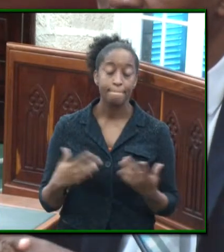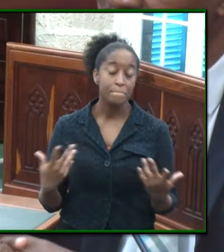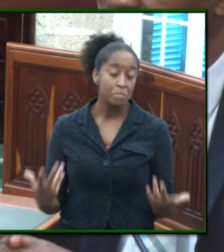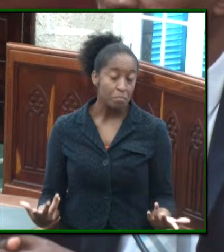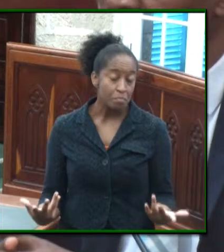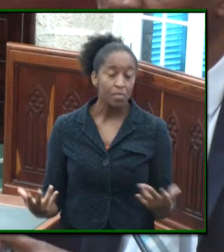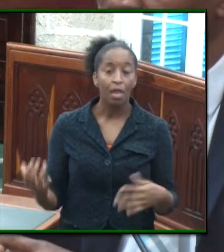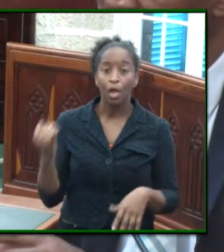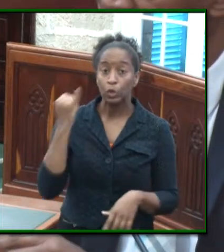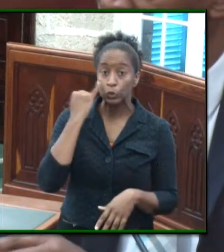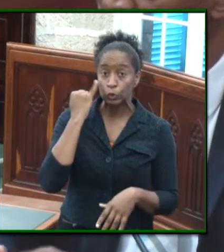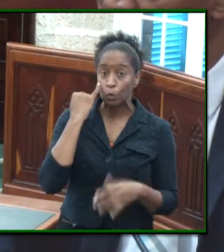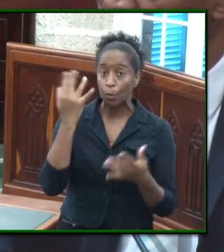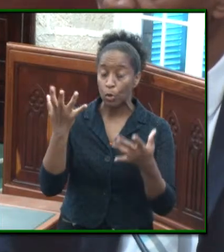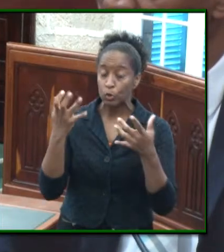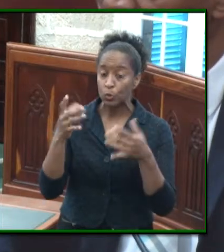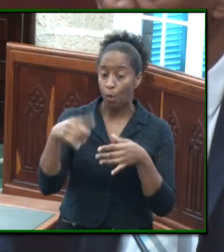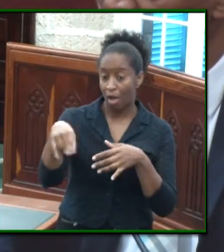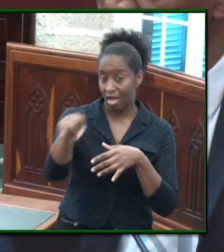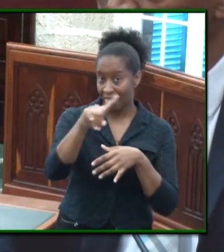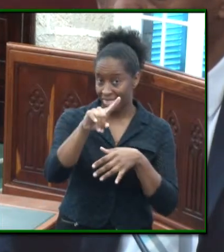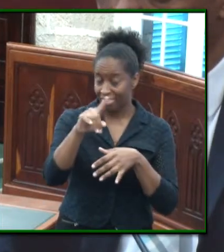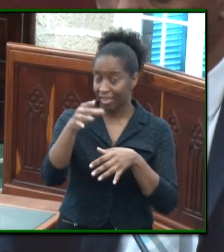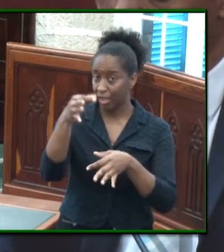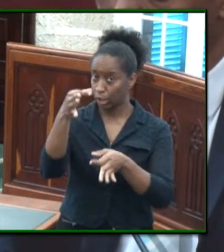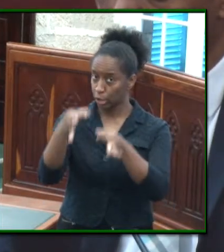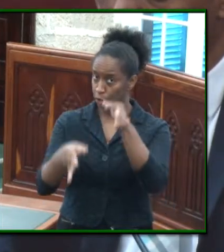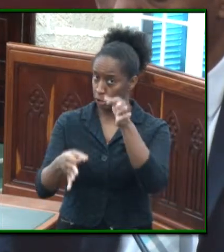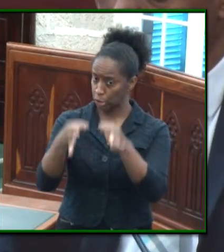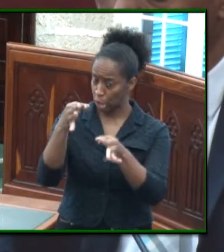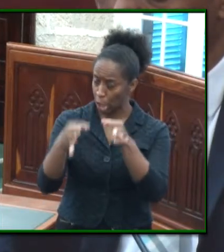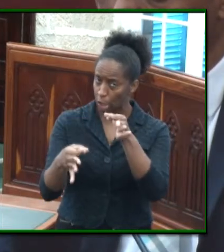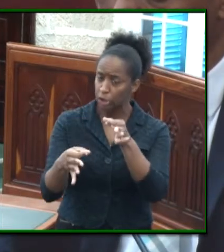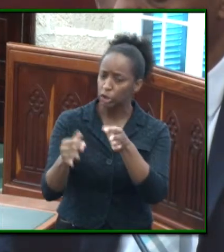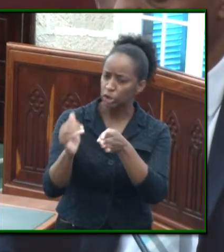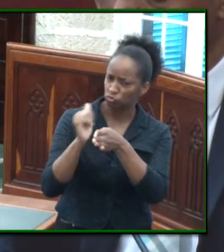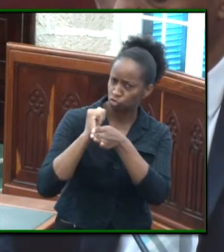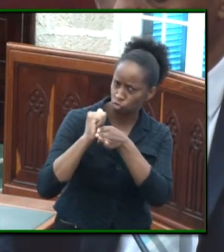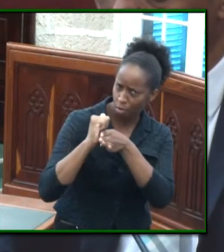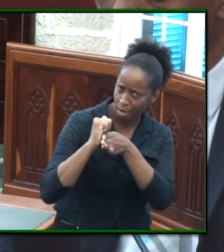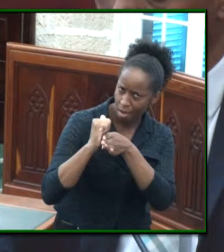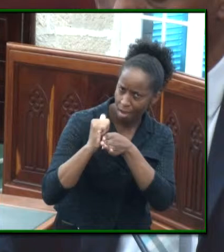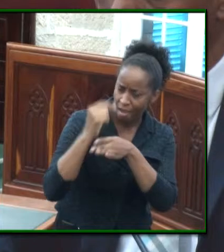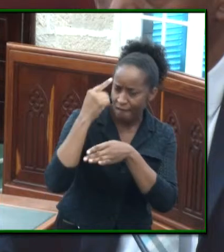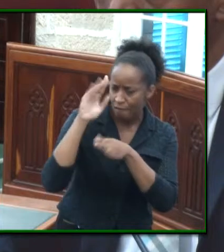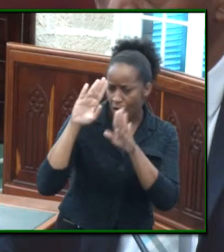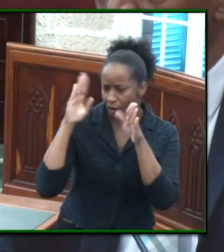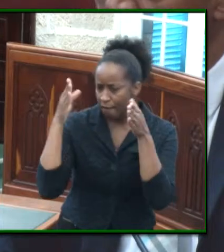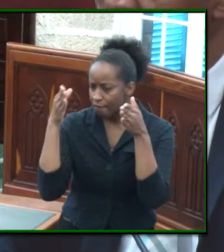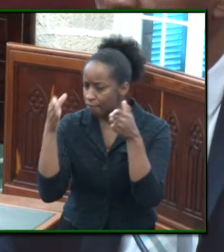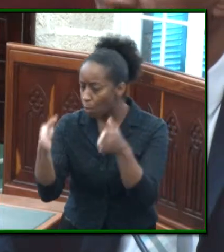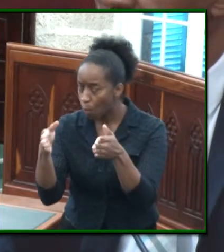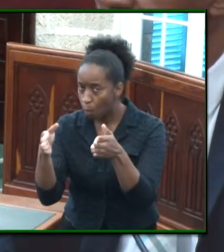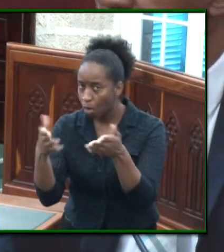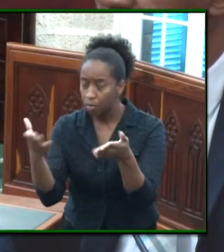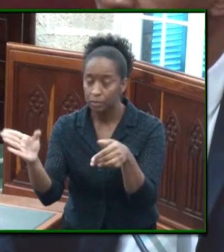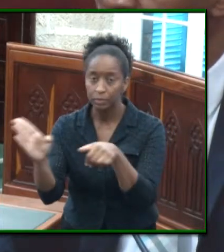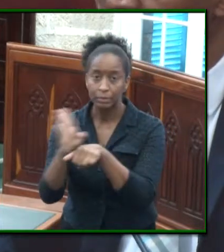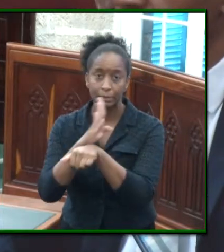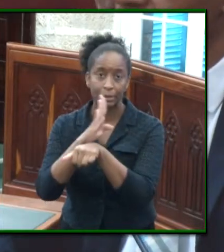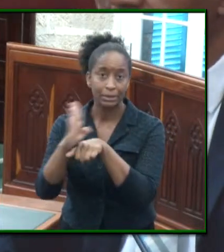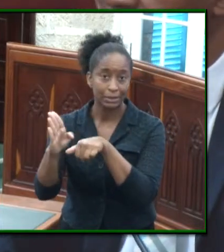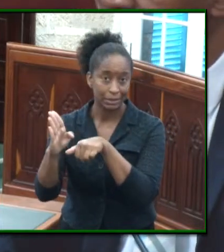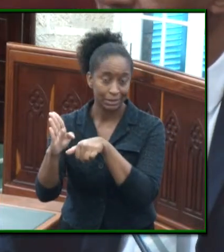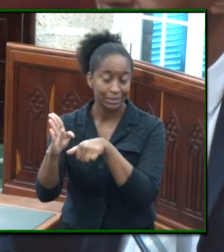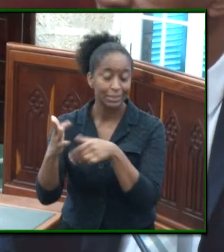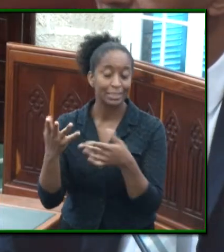judges in a way that is cognizant of the value of money, then you gotta be willing to pay